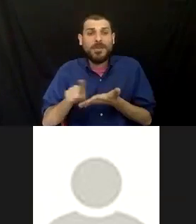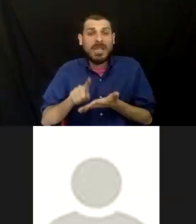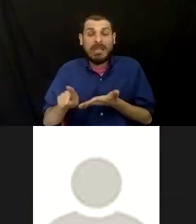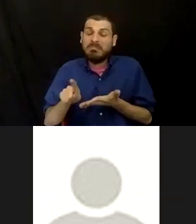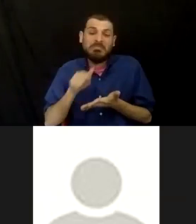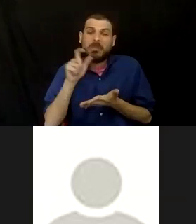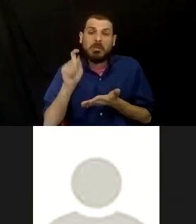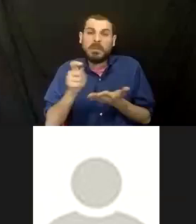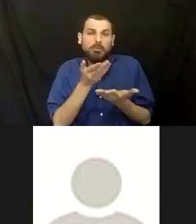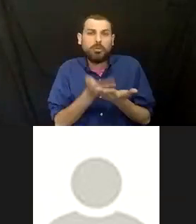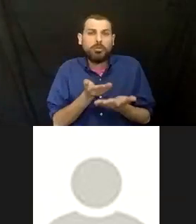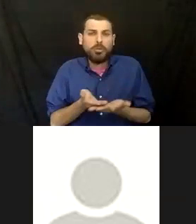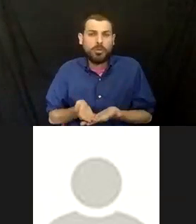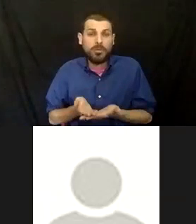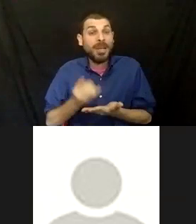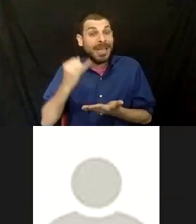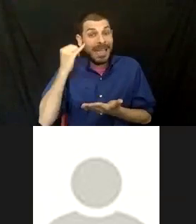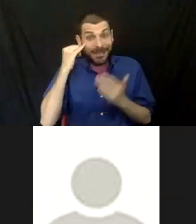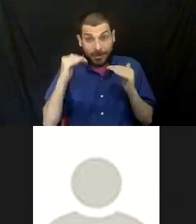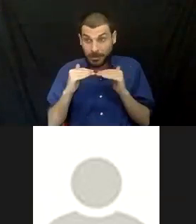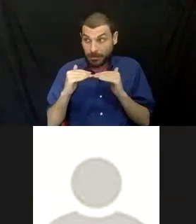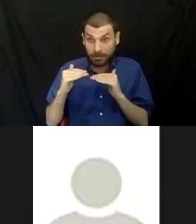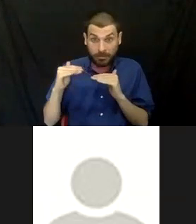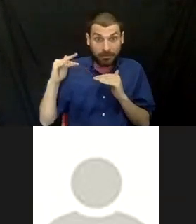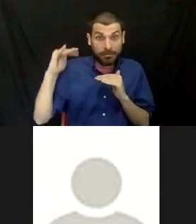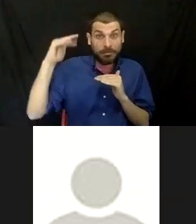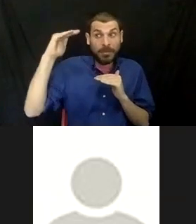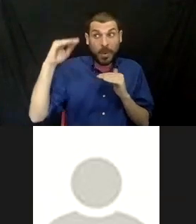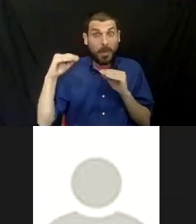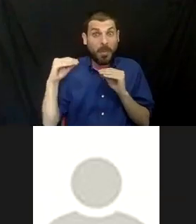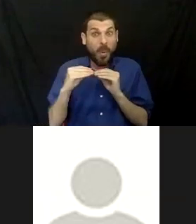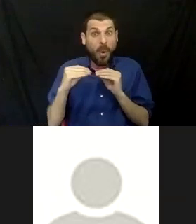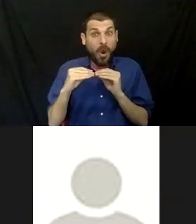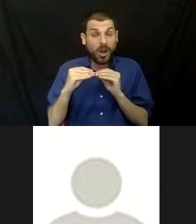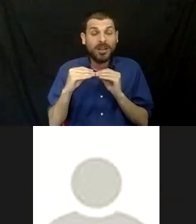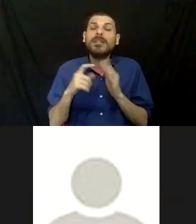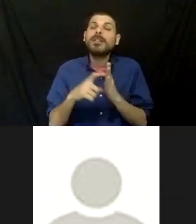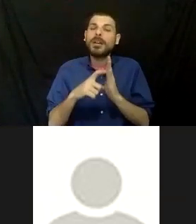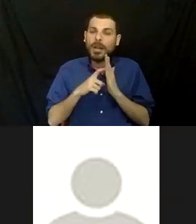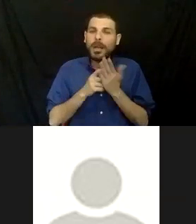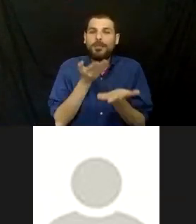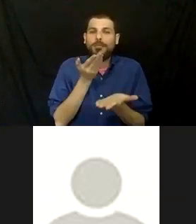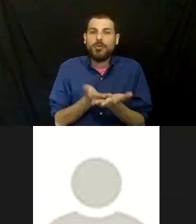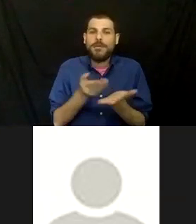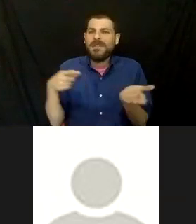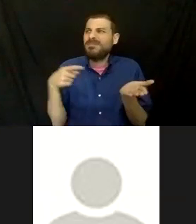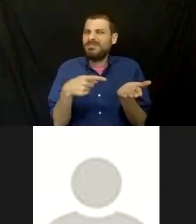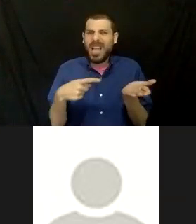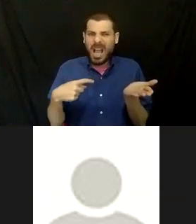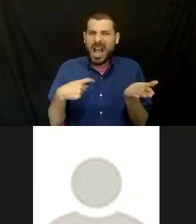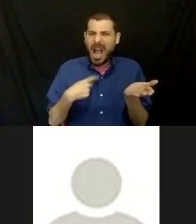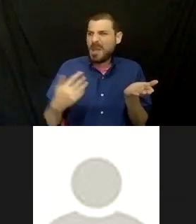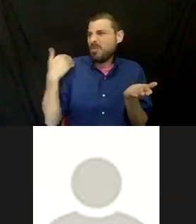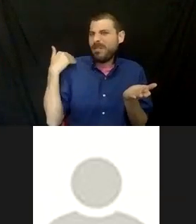get, in addition to the $205 per week, you want it to show, hey, I earned more money, I'm entitled to a higher